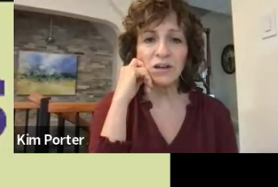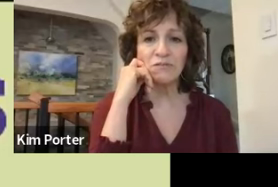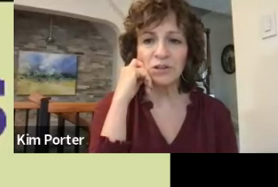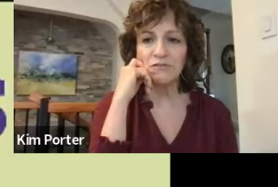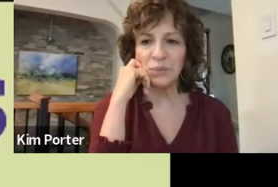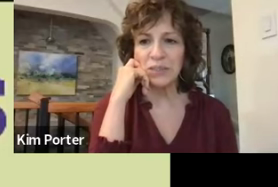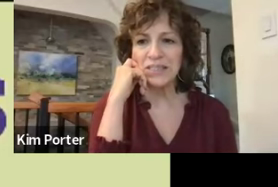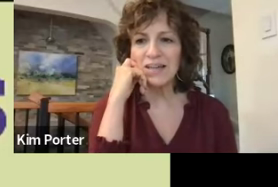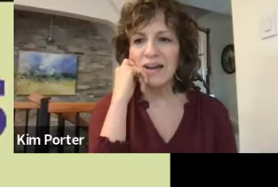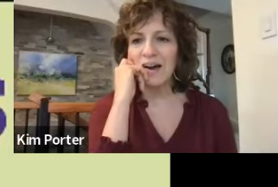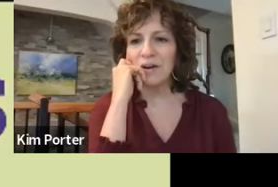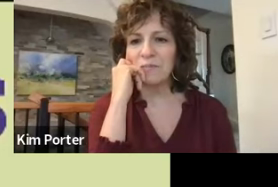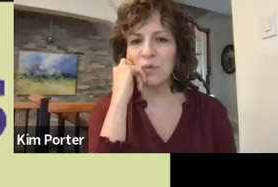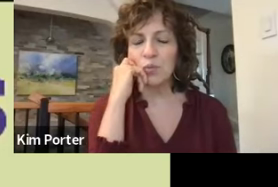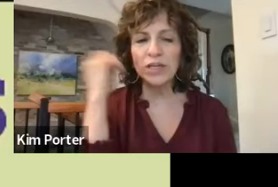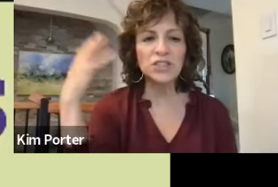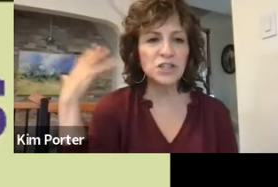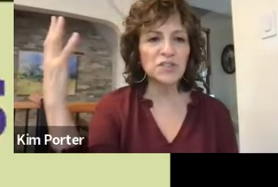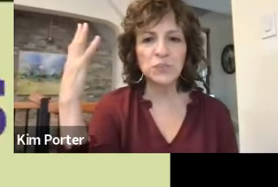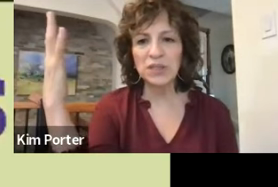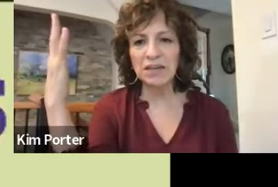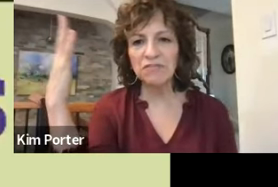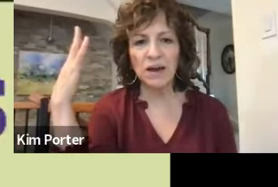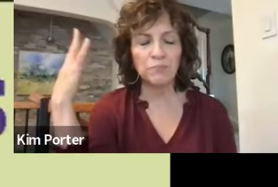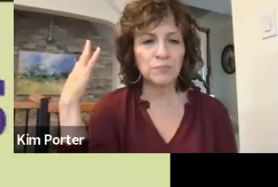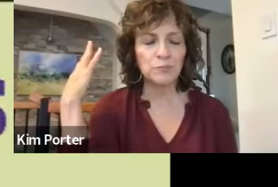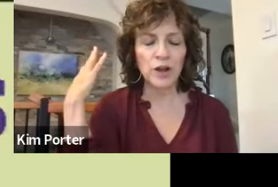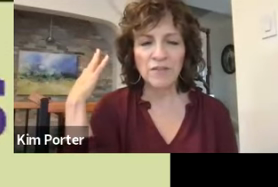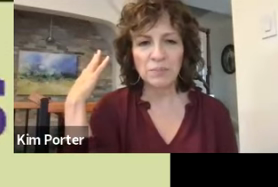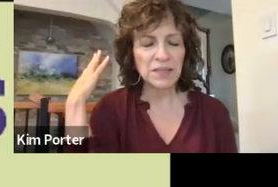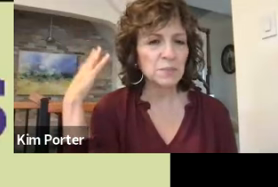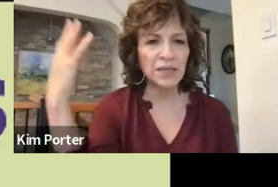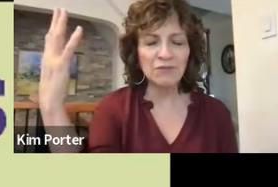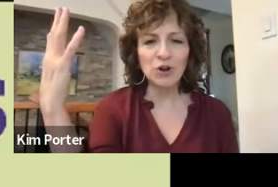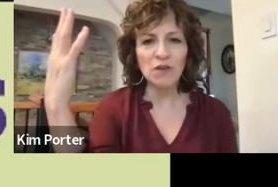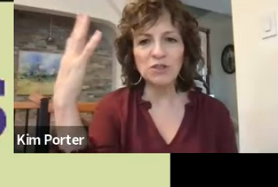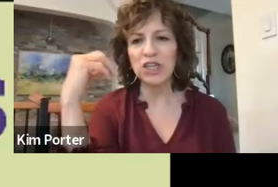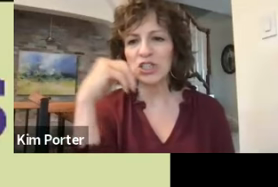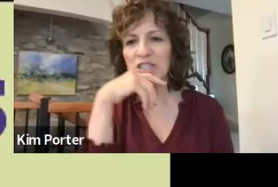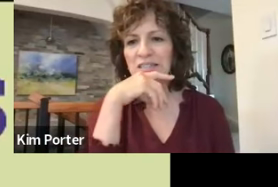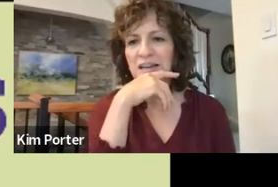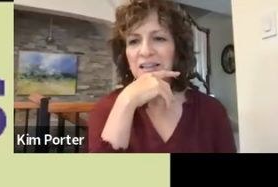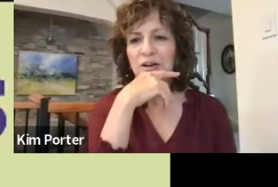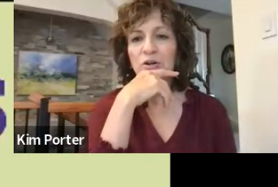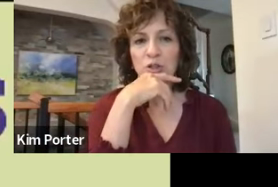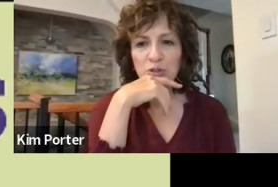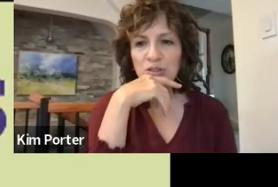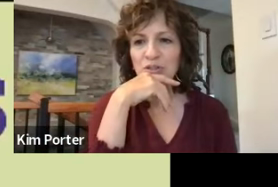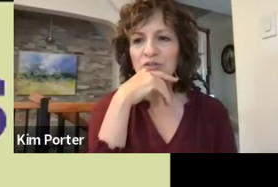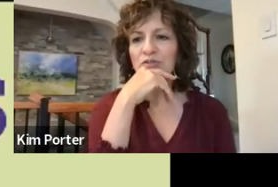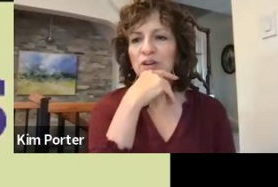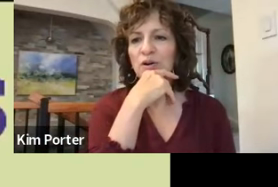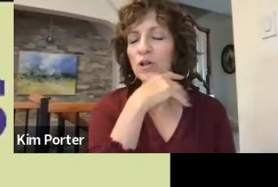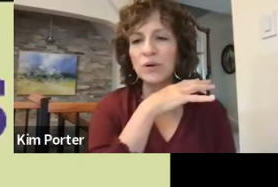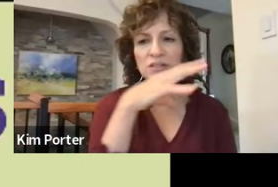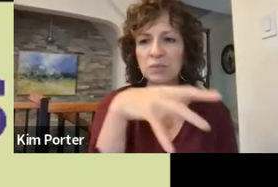lot of families. We share this belief that we're having these meaningful conversations that are